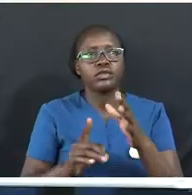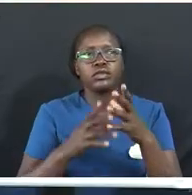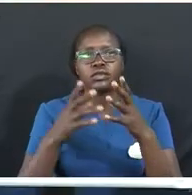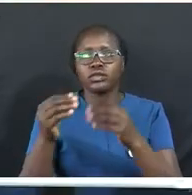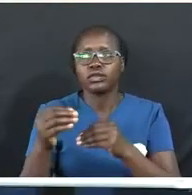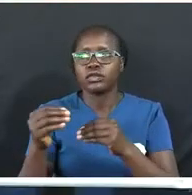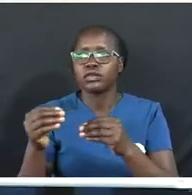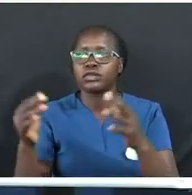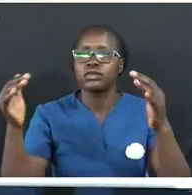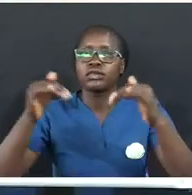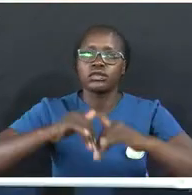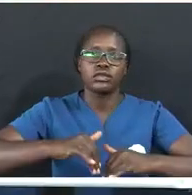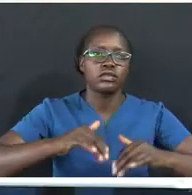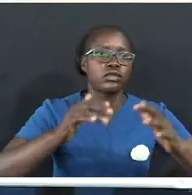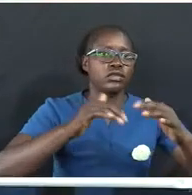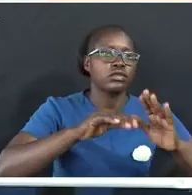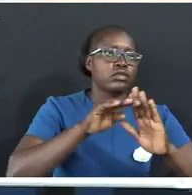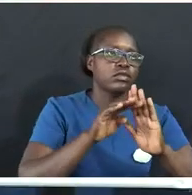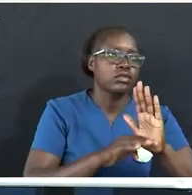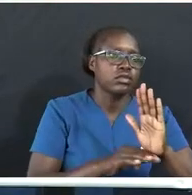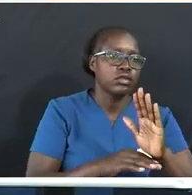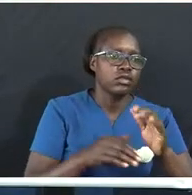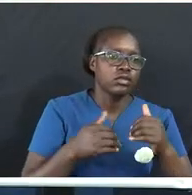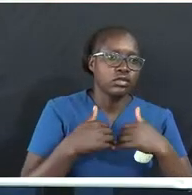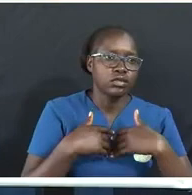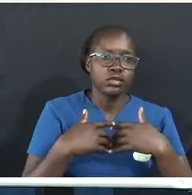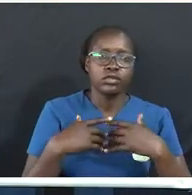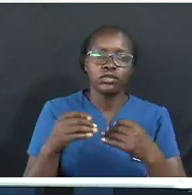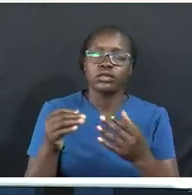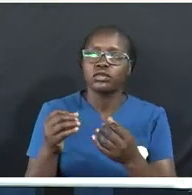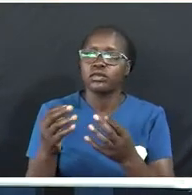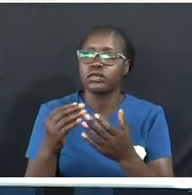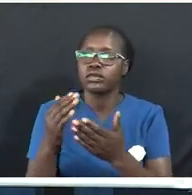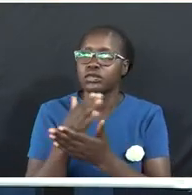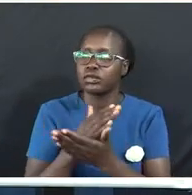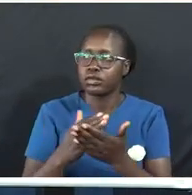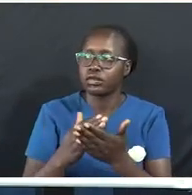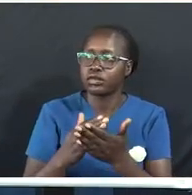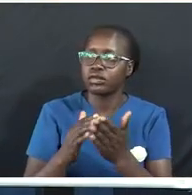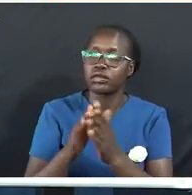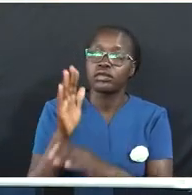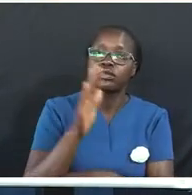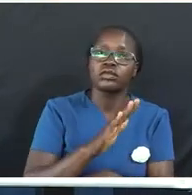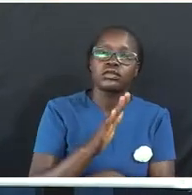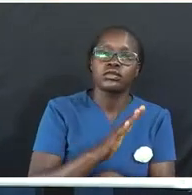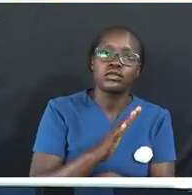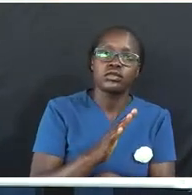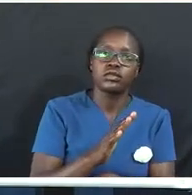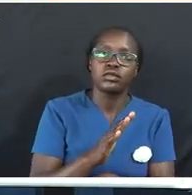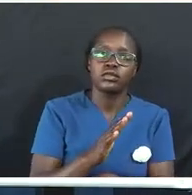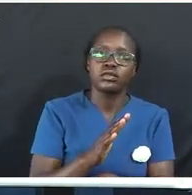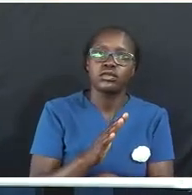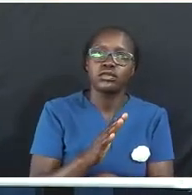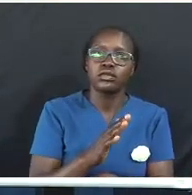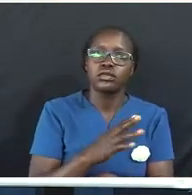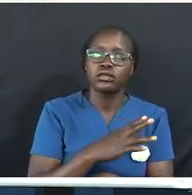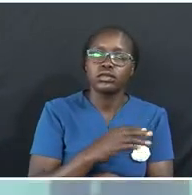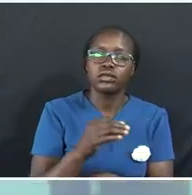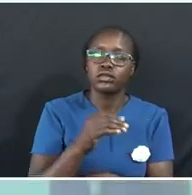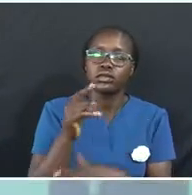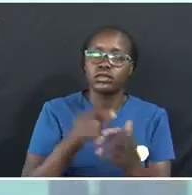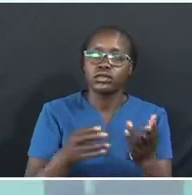to rallies. We had a program which called memory verses in the afternoon before songs, mixing songs. And you know what could